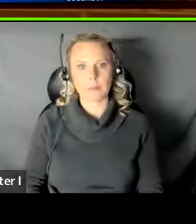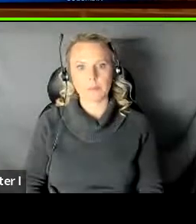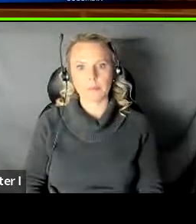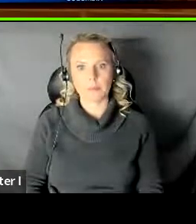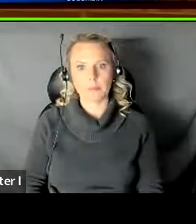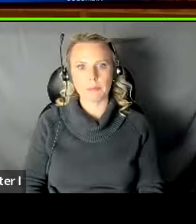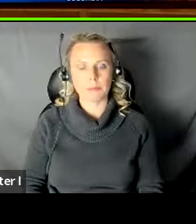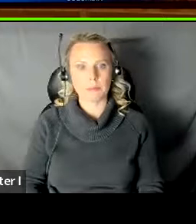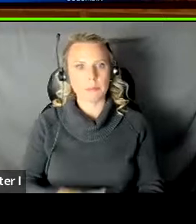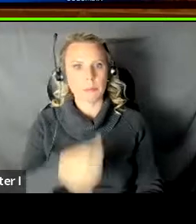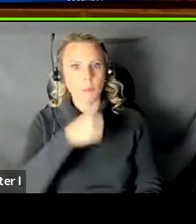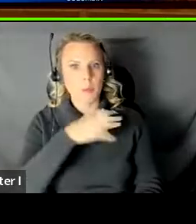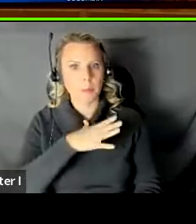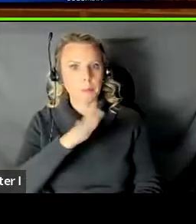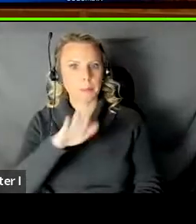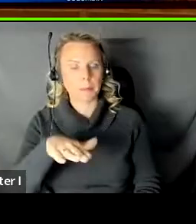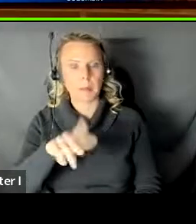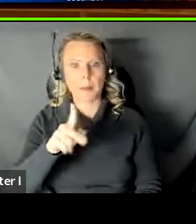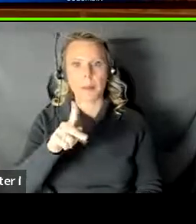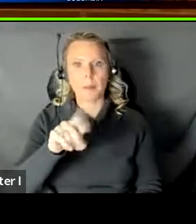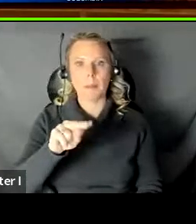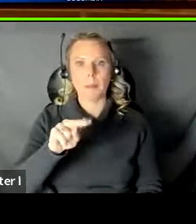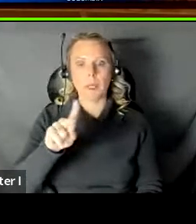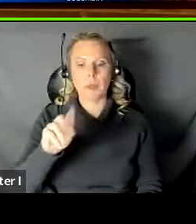Mr. Chairman, Councilmember Pinto.